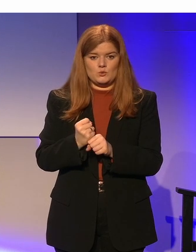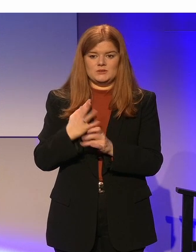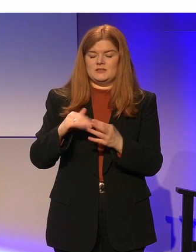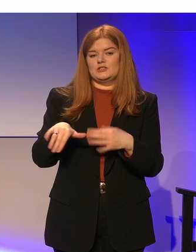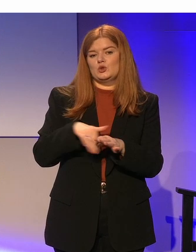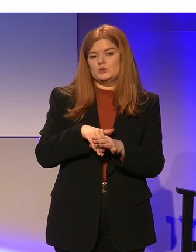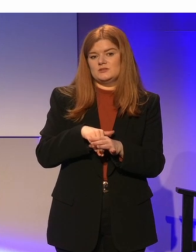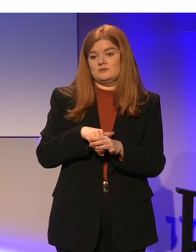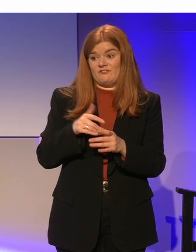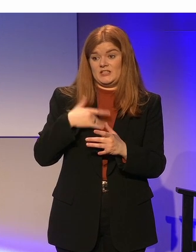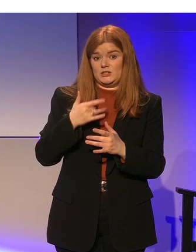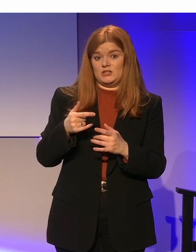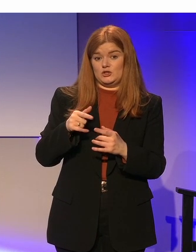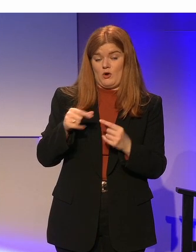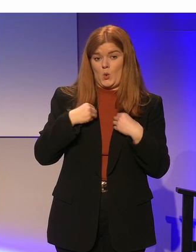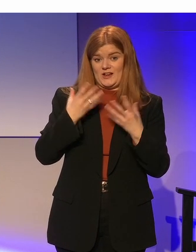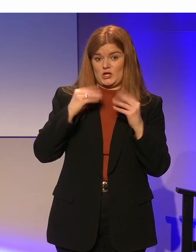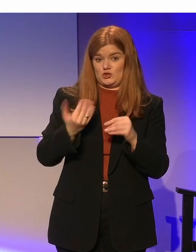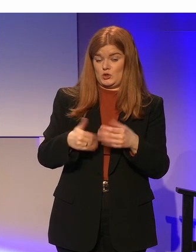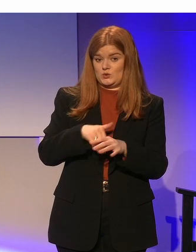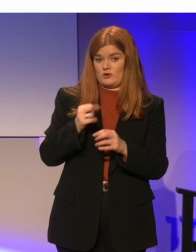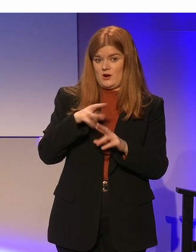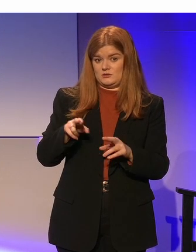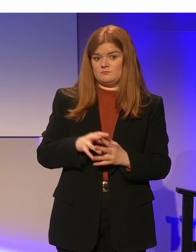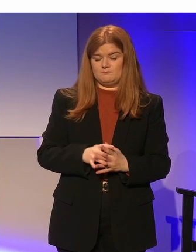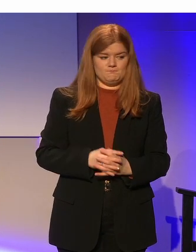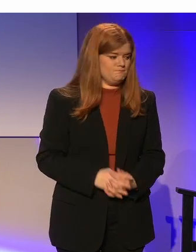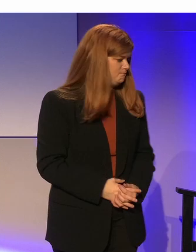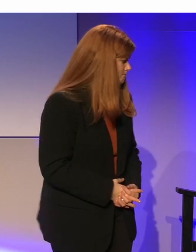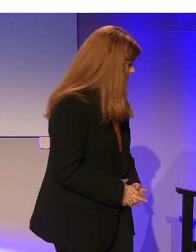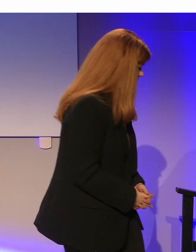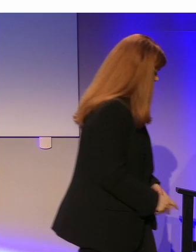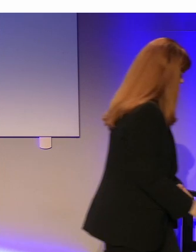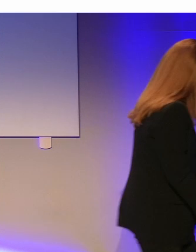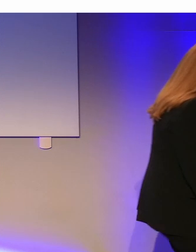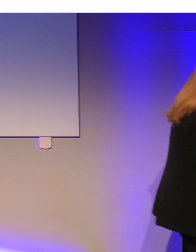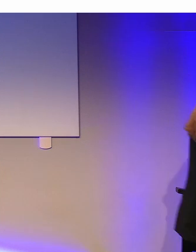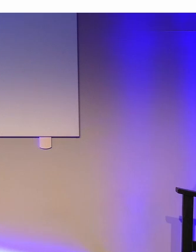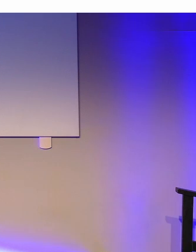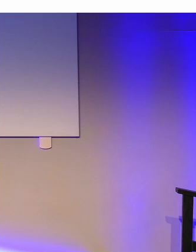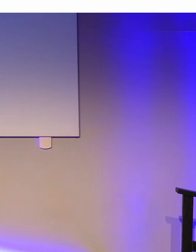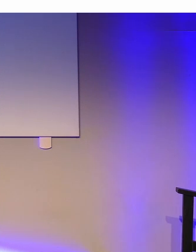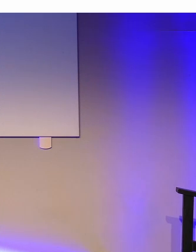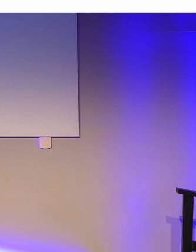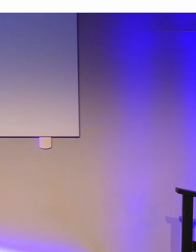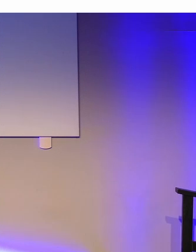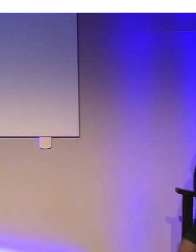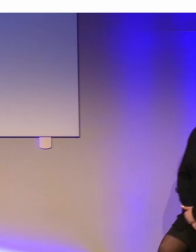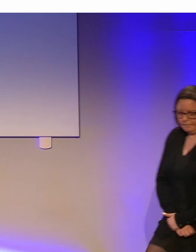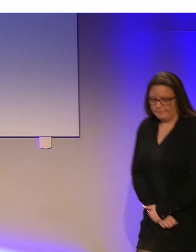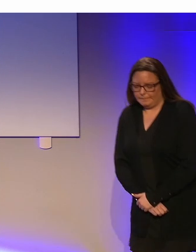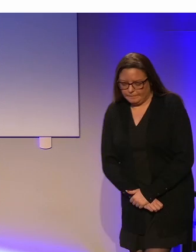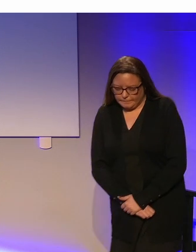the inclusiveness of their own education. So I'm going to hand over to my colleague Lisha, who's going to talk to you in